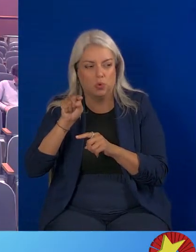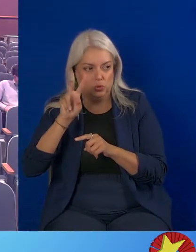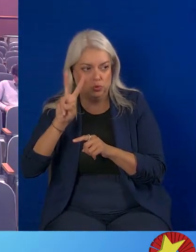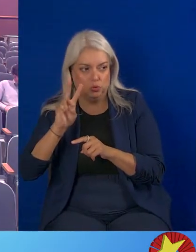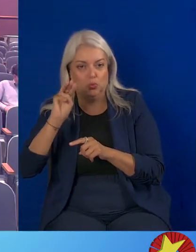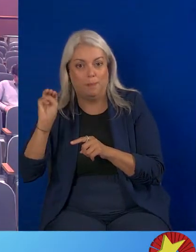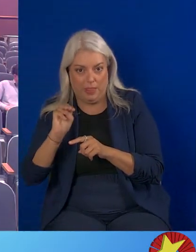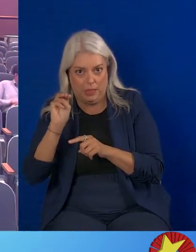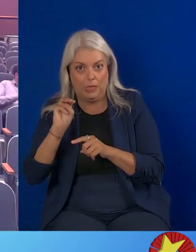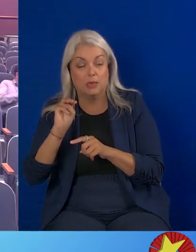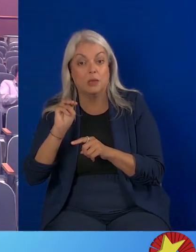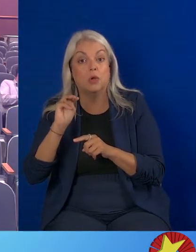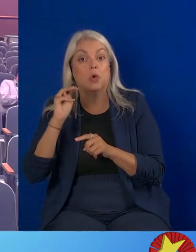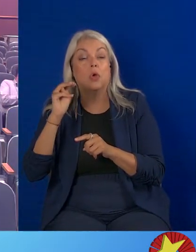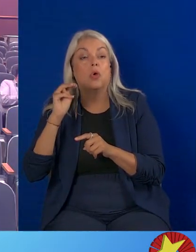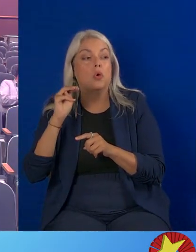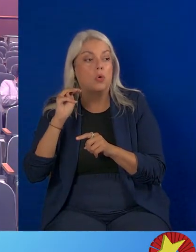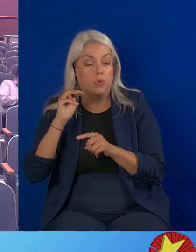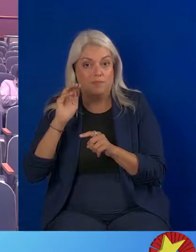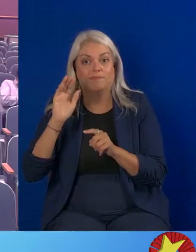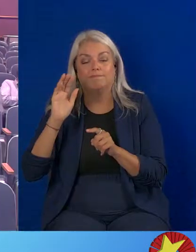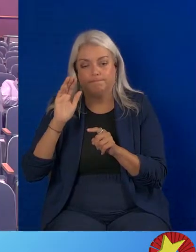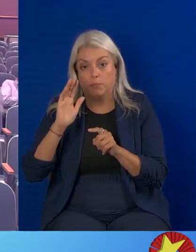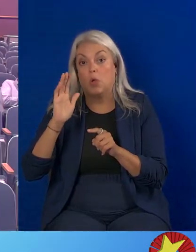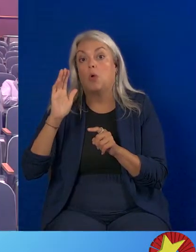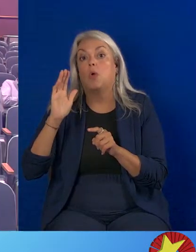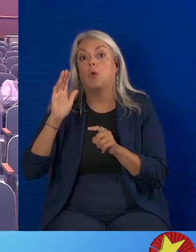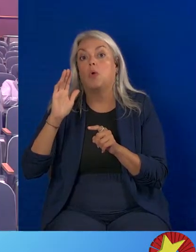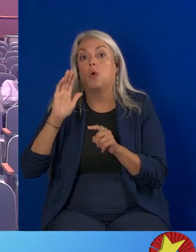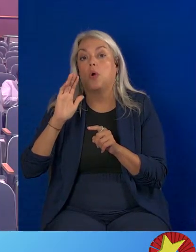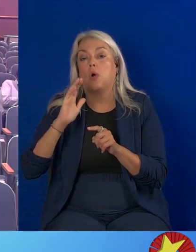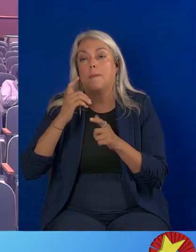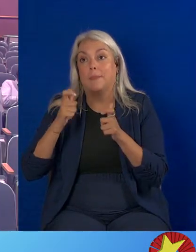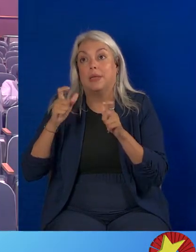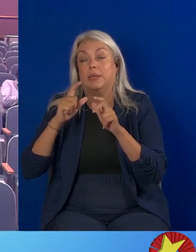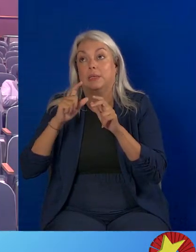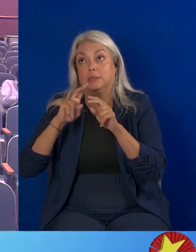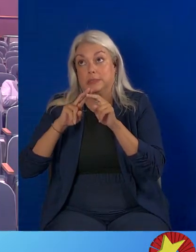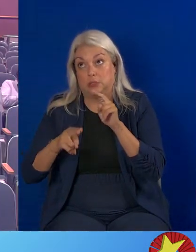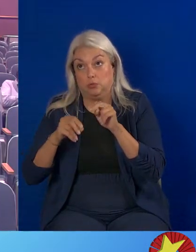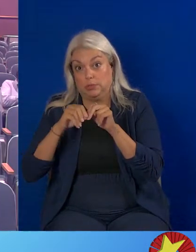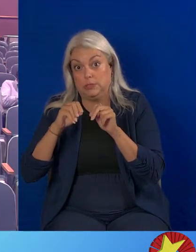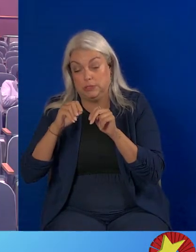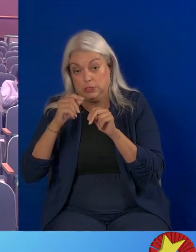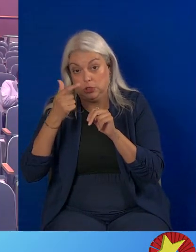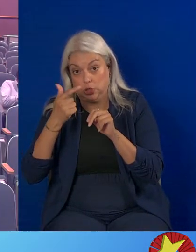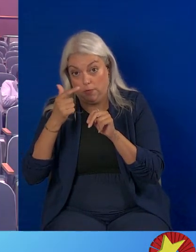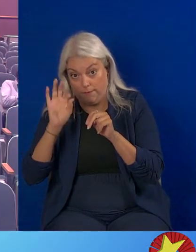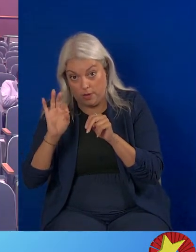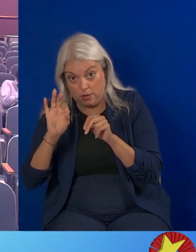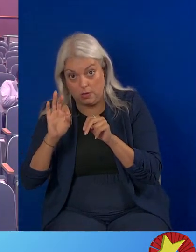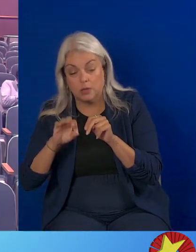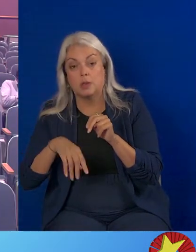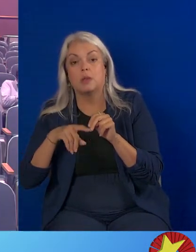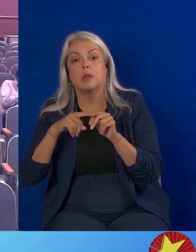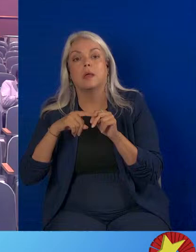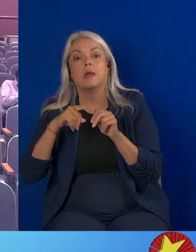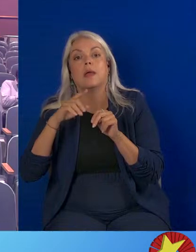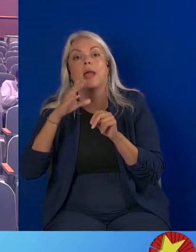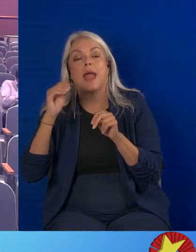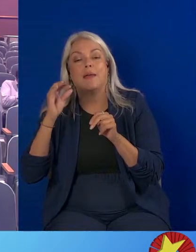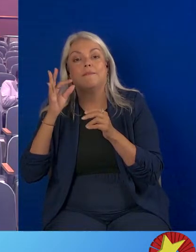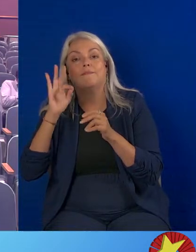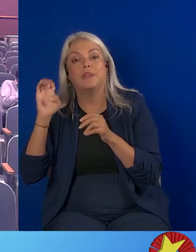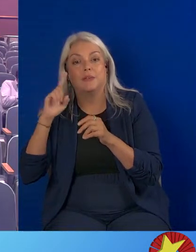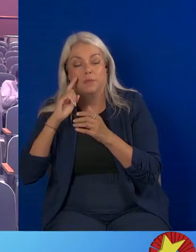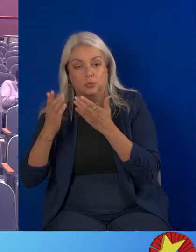difference is in the decrease in general fund, the federal grants revenue and fee for service, offset by an